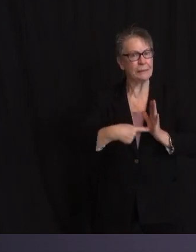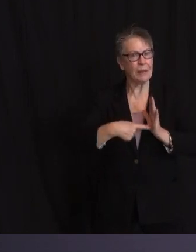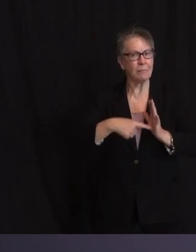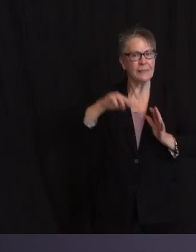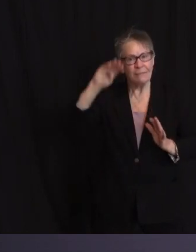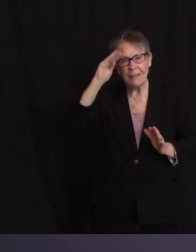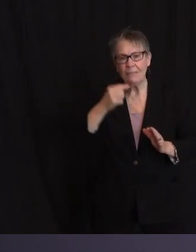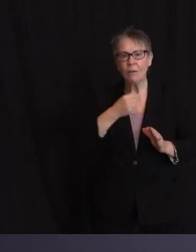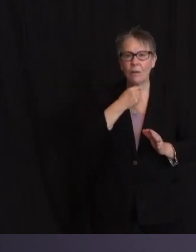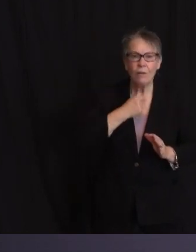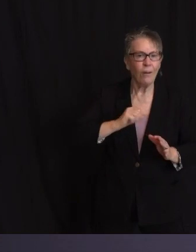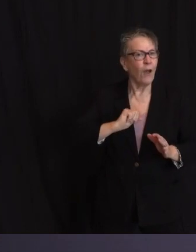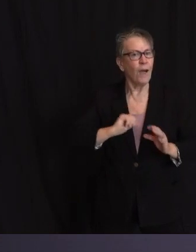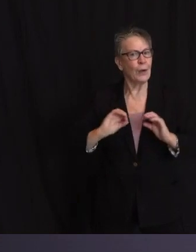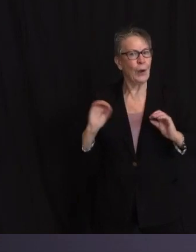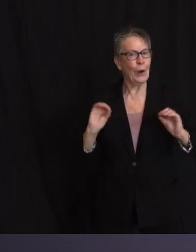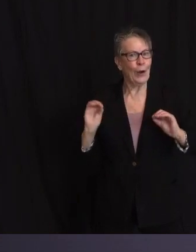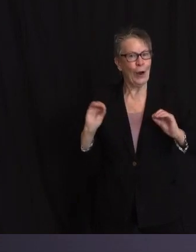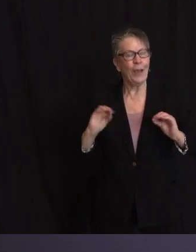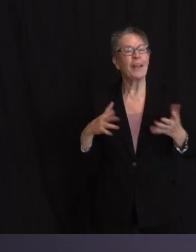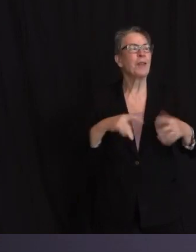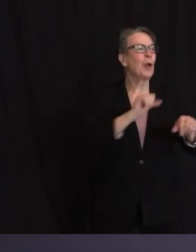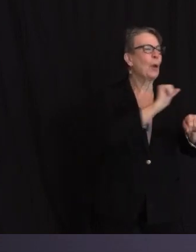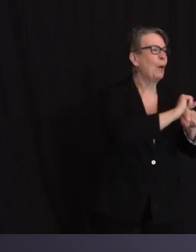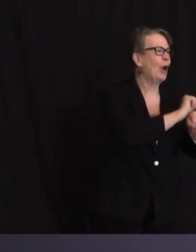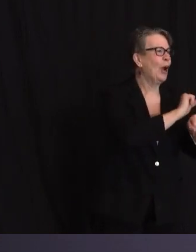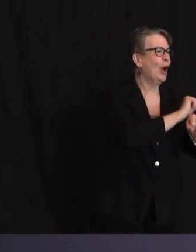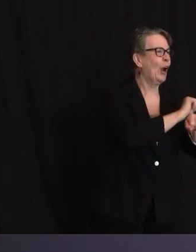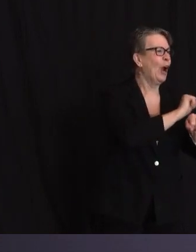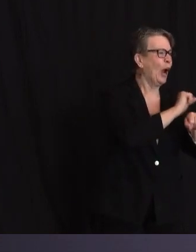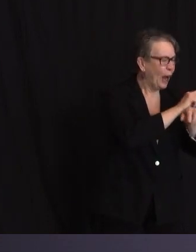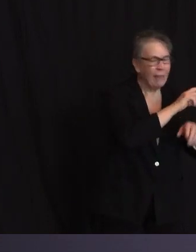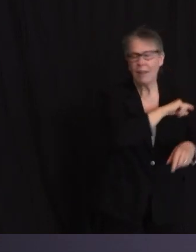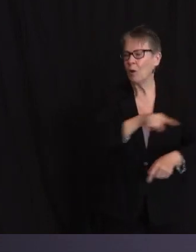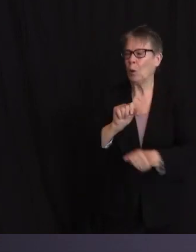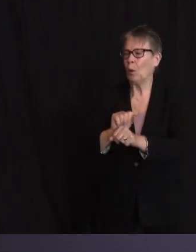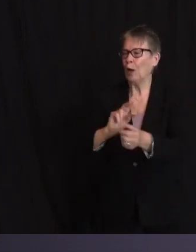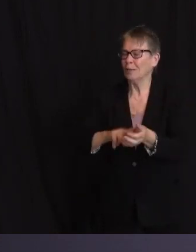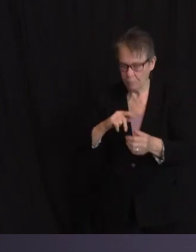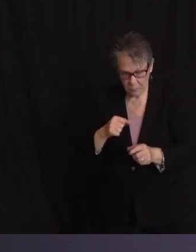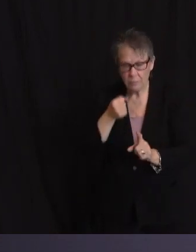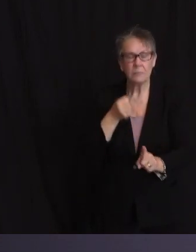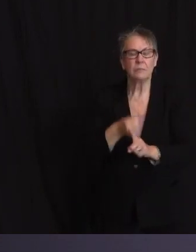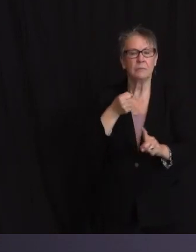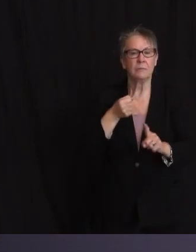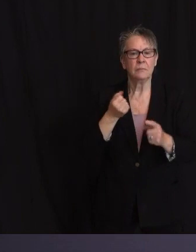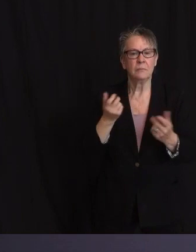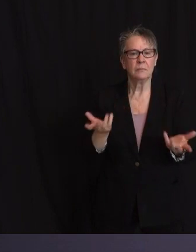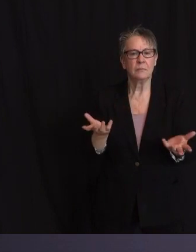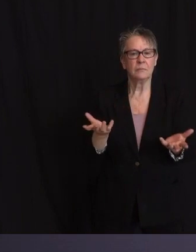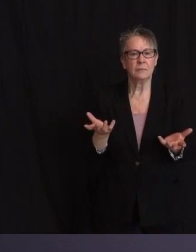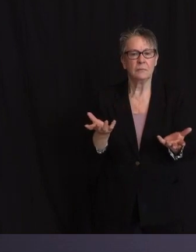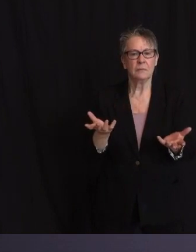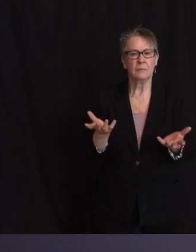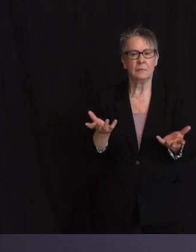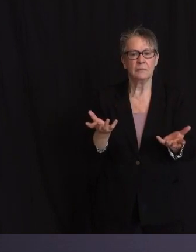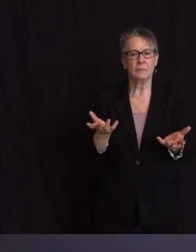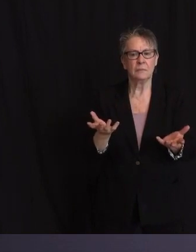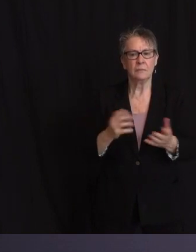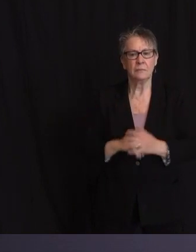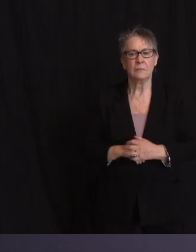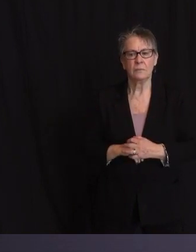one, but please come back to that. And the blueprint, I would hope you would have some sort of a broad blueprint this week. And it will be